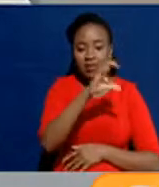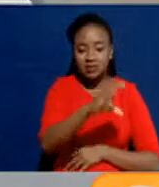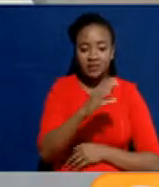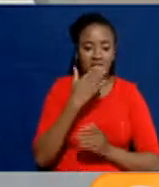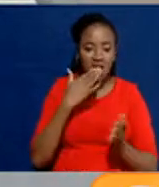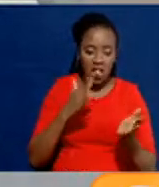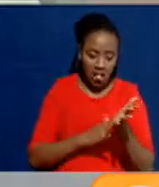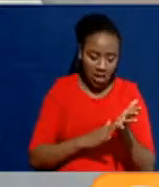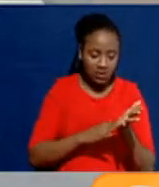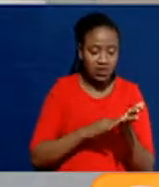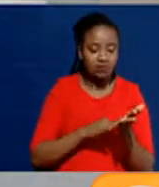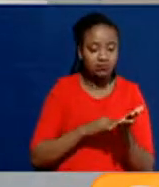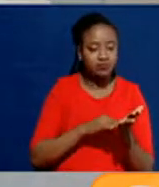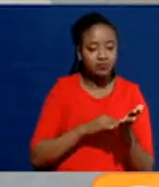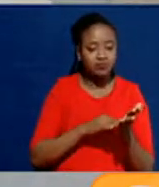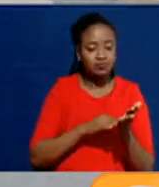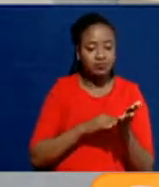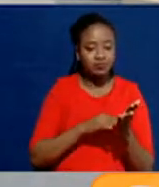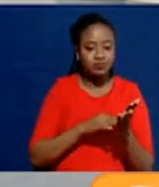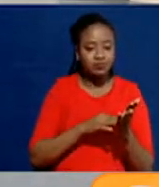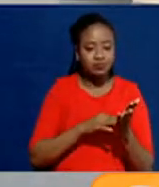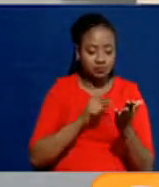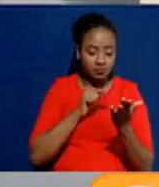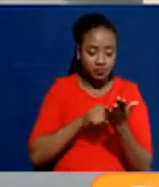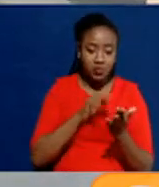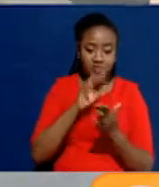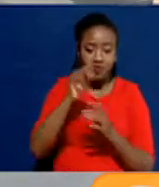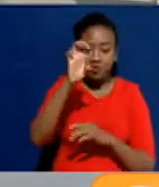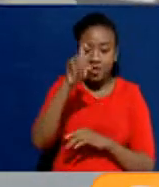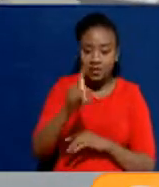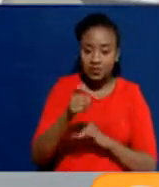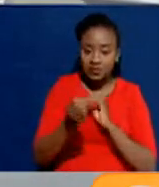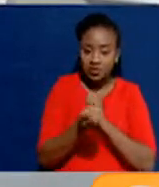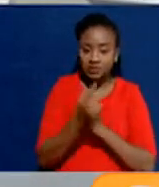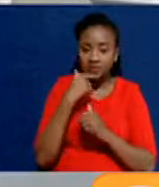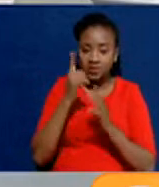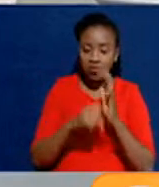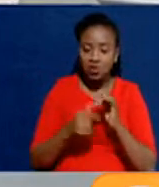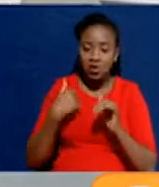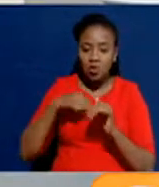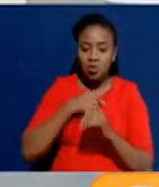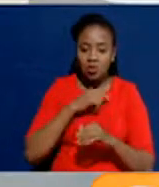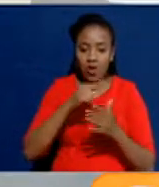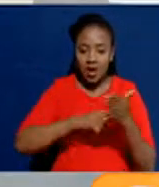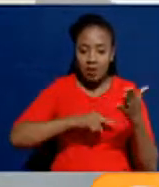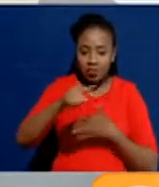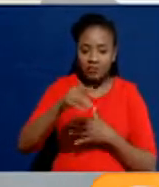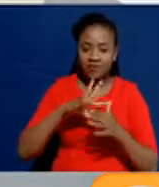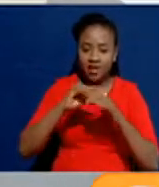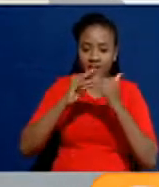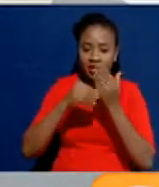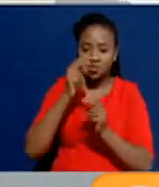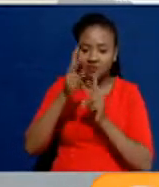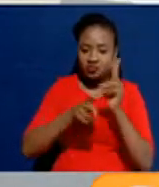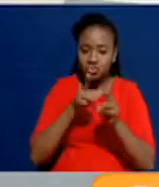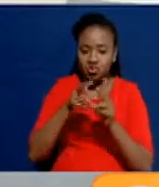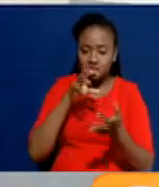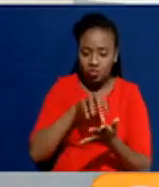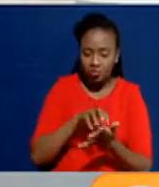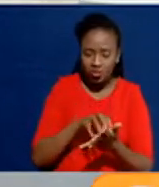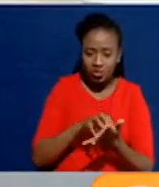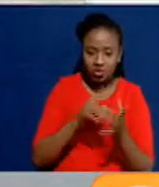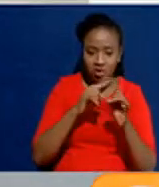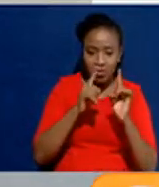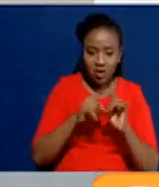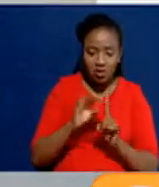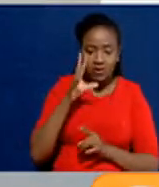written to the executive that was saying that you've cleared the creation of 23 positions, but there was feedback that was